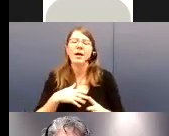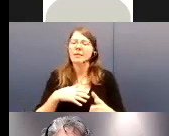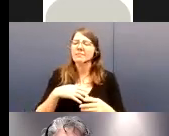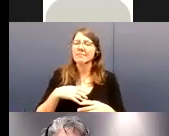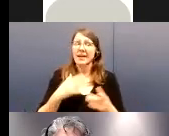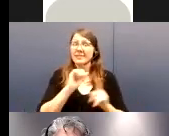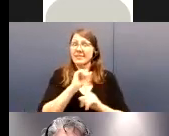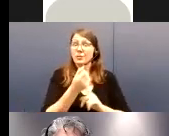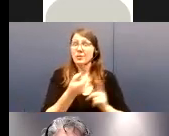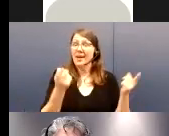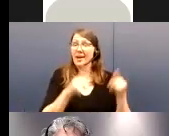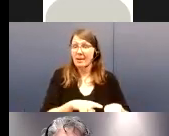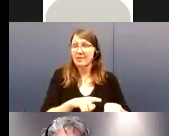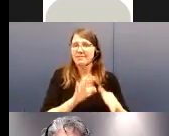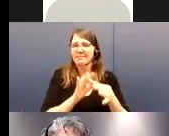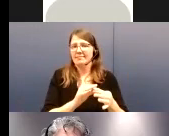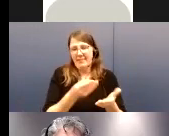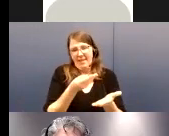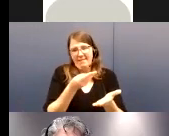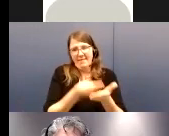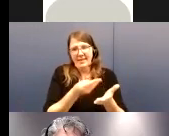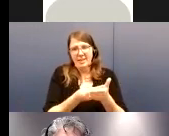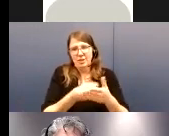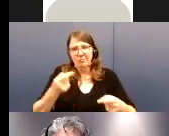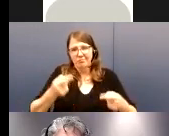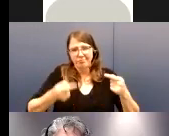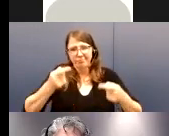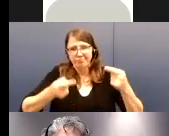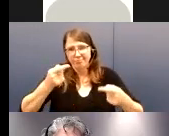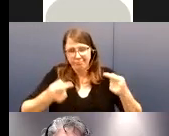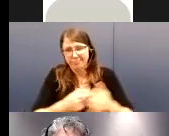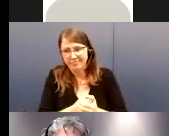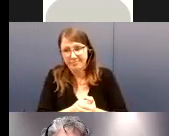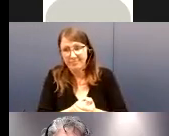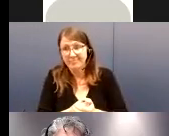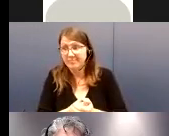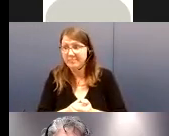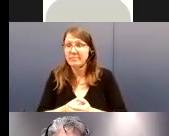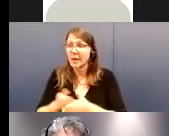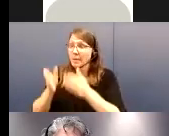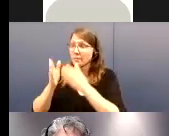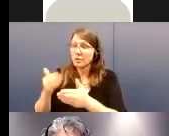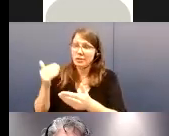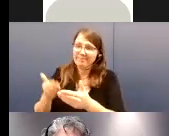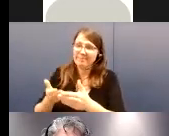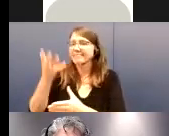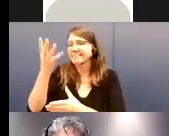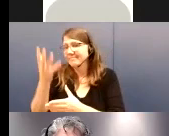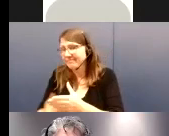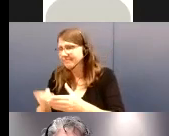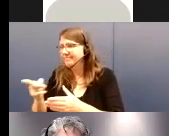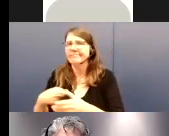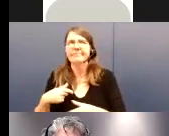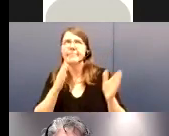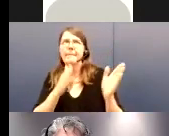to, it can go to estate planning and misinformation that people have about estate planning and probate fees and how to